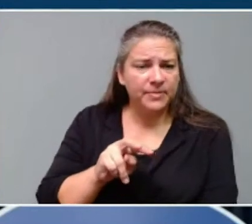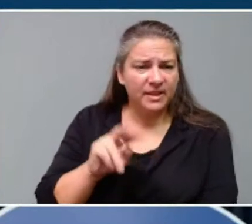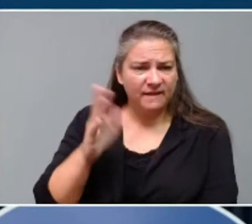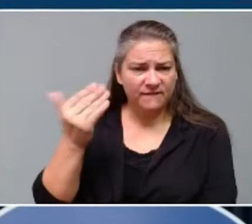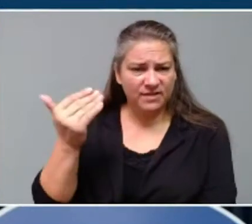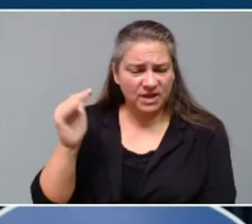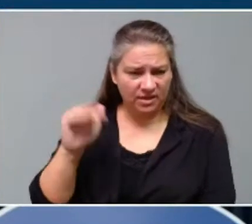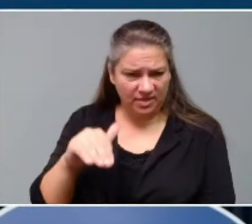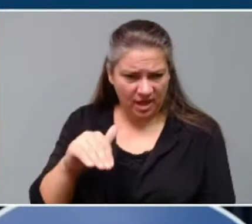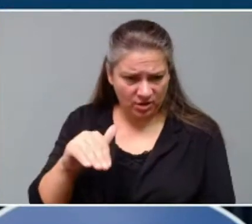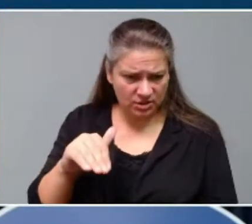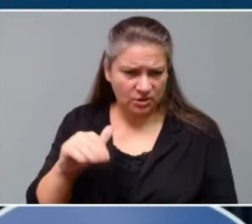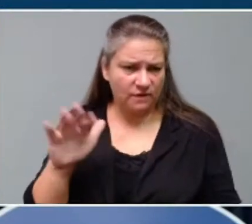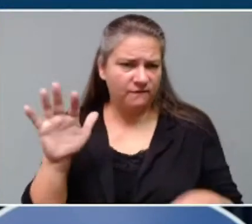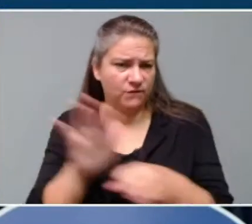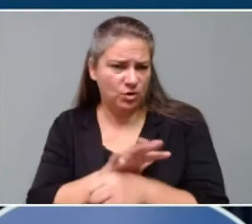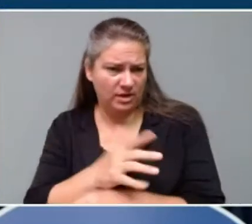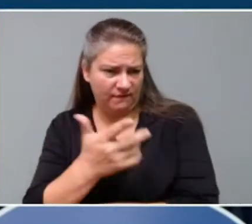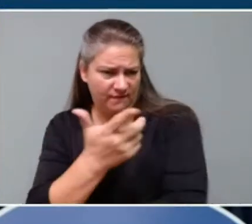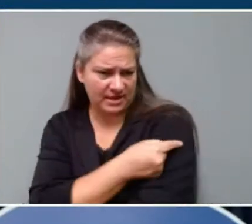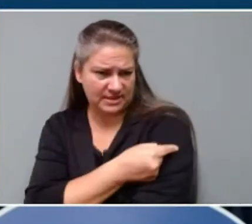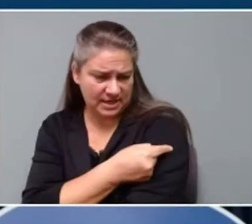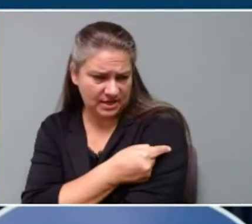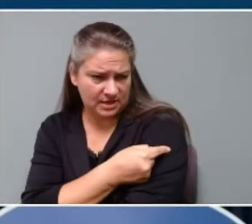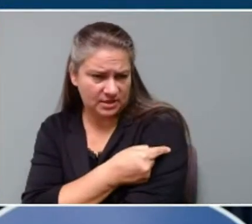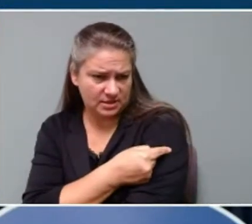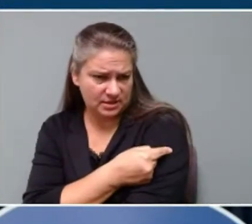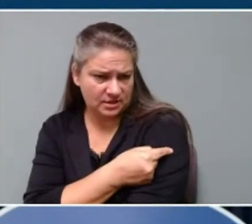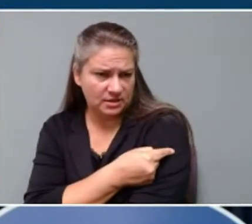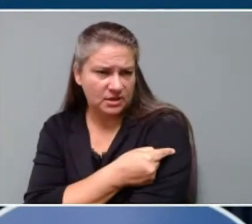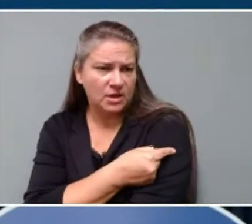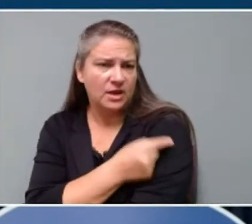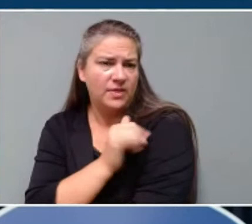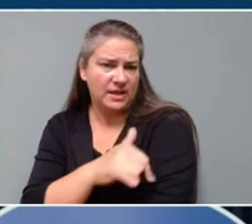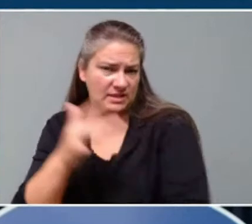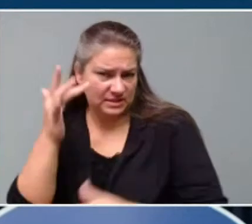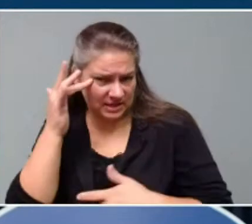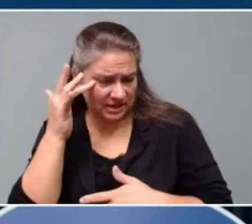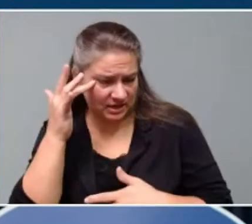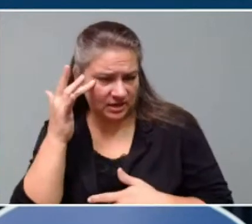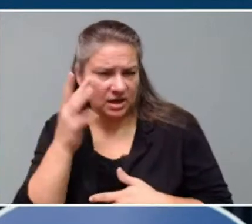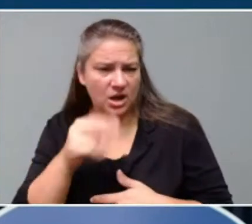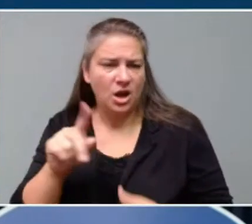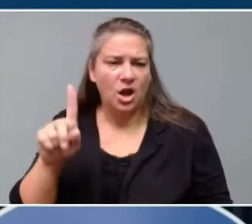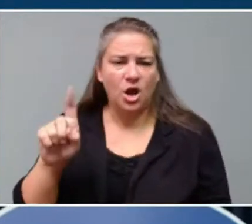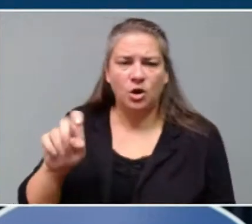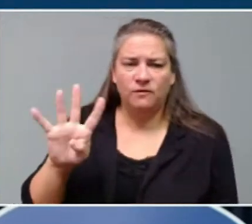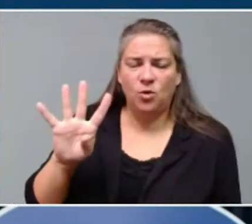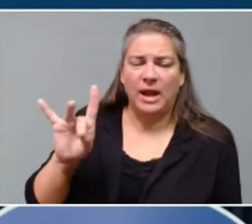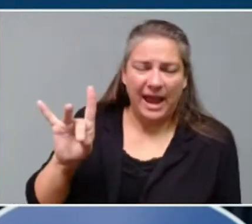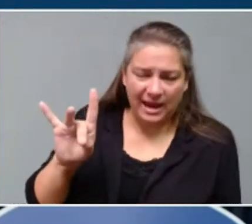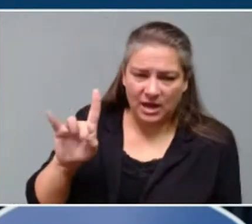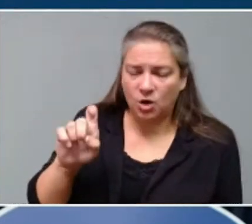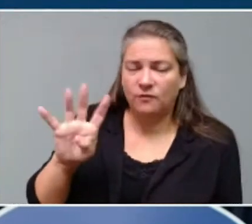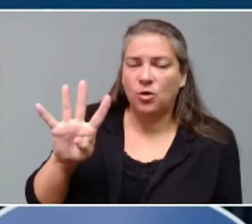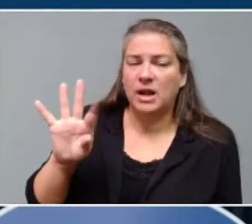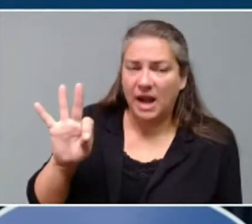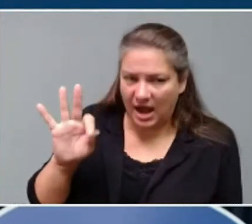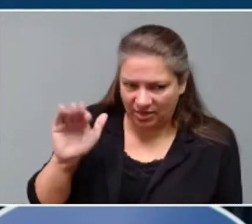15,000 fully vaccinated cases versus 148,000, 149,000.